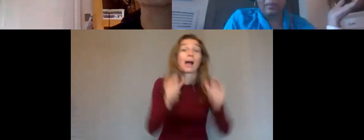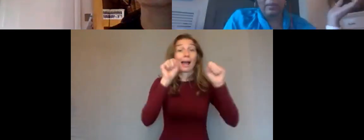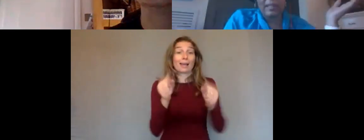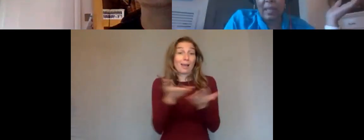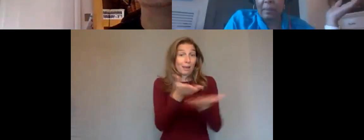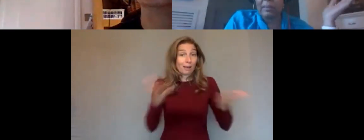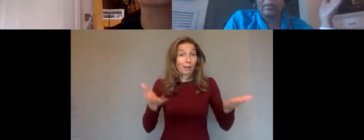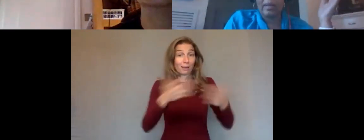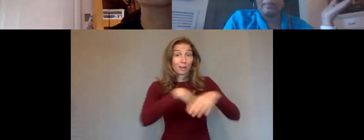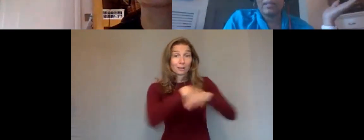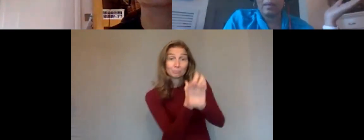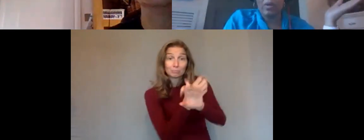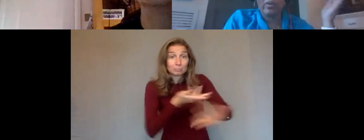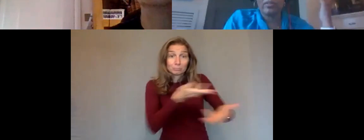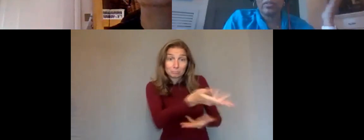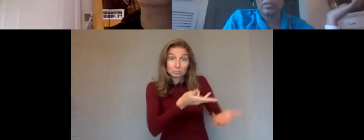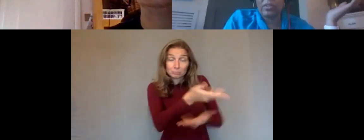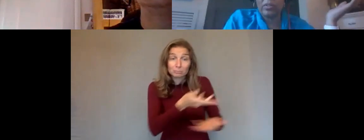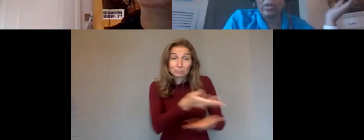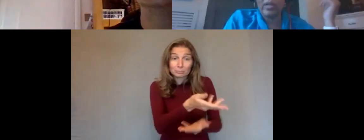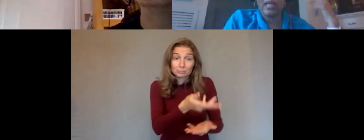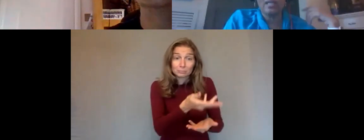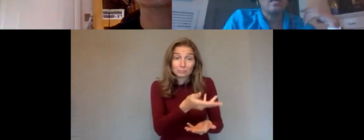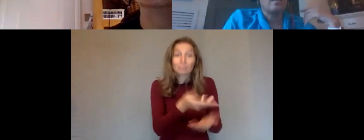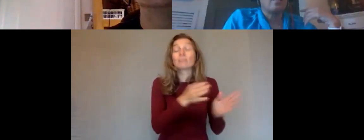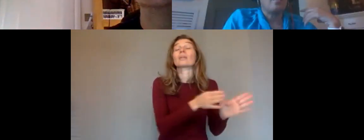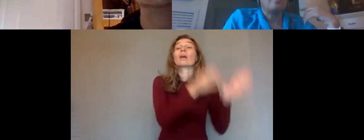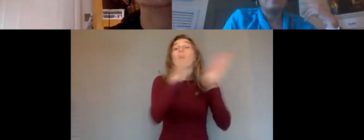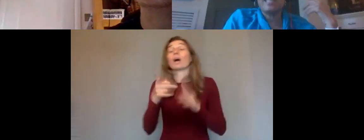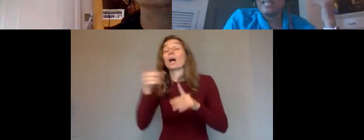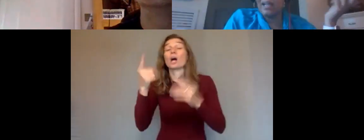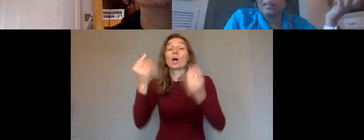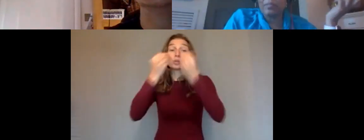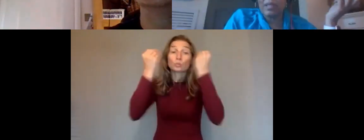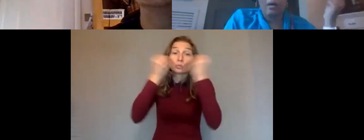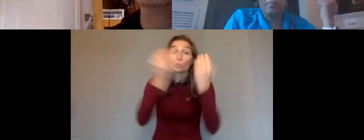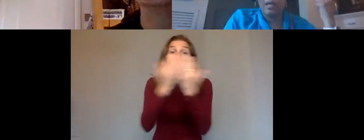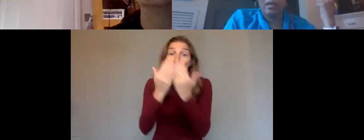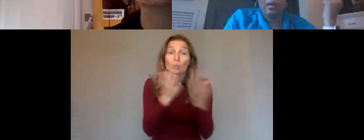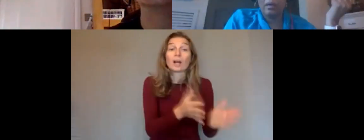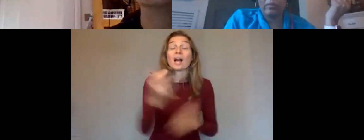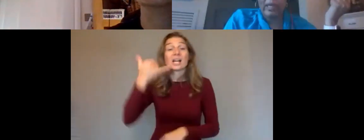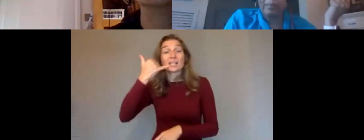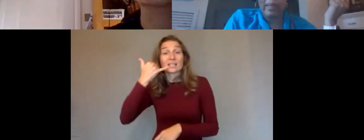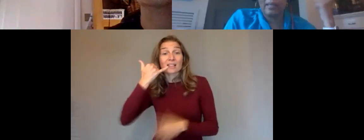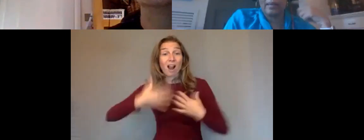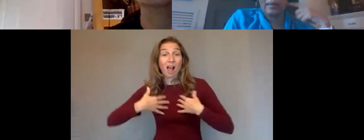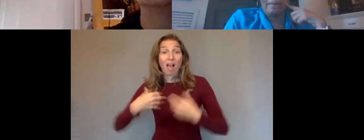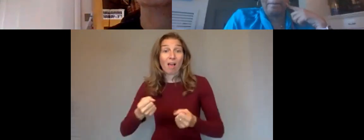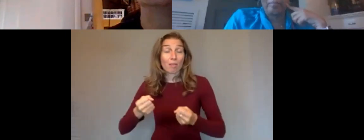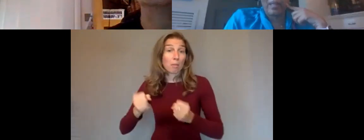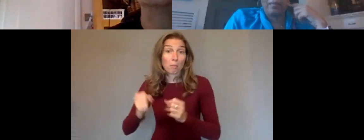It's enabled some learners to continue learning. Telehealth has become a really